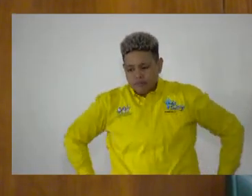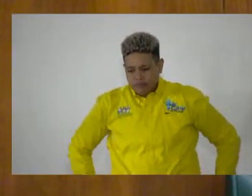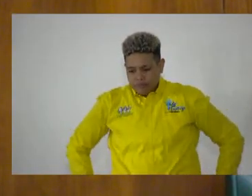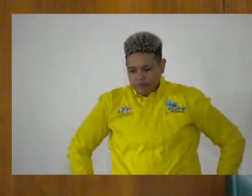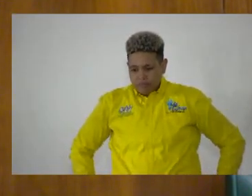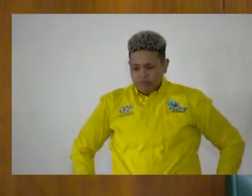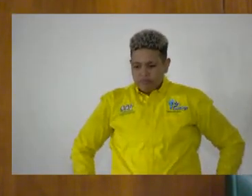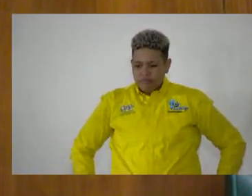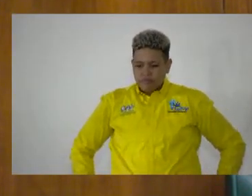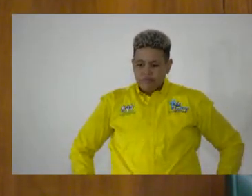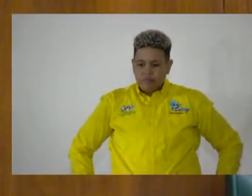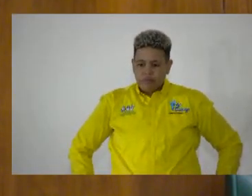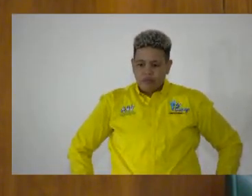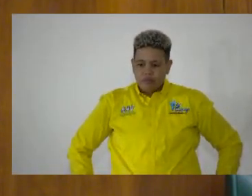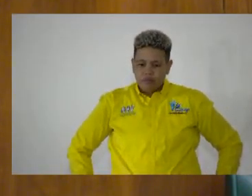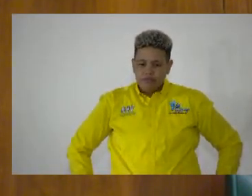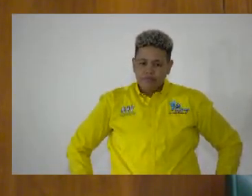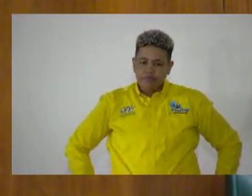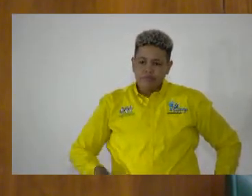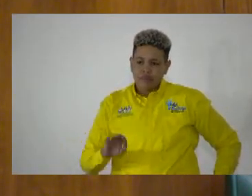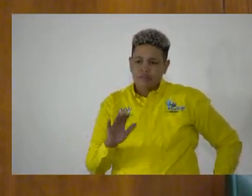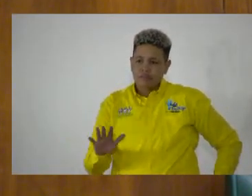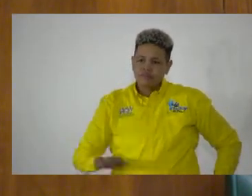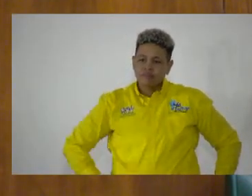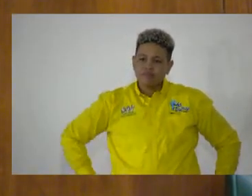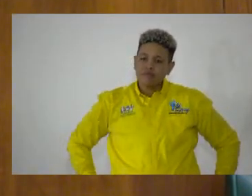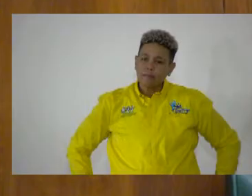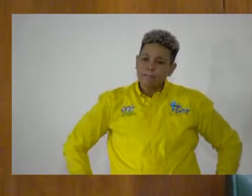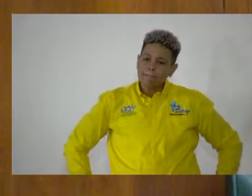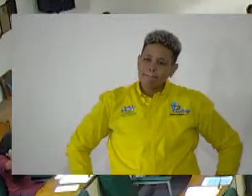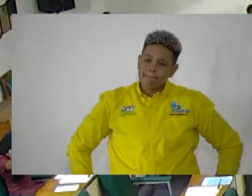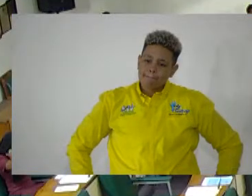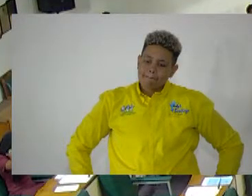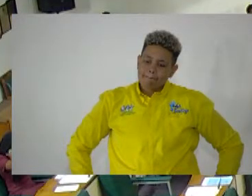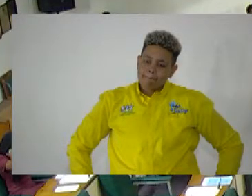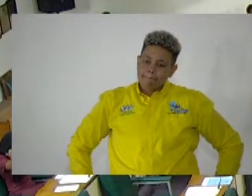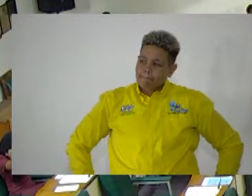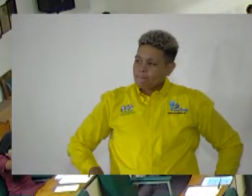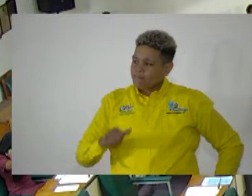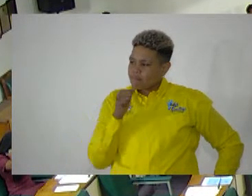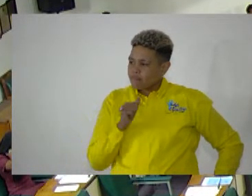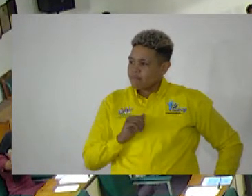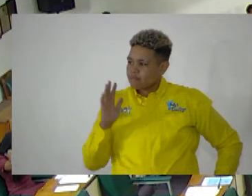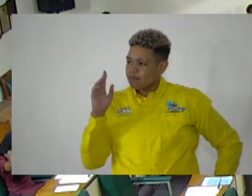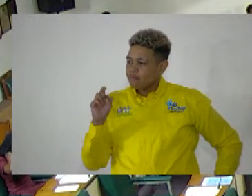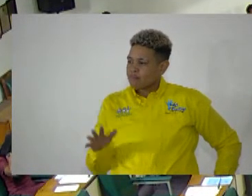right now. Very well, very well. Madam Speaker,